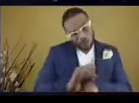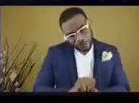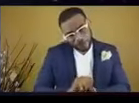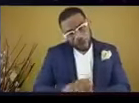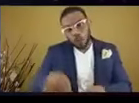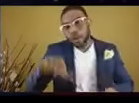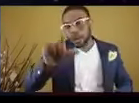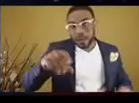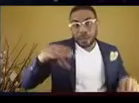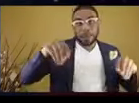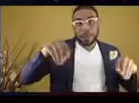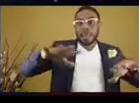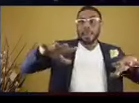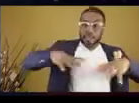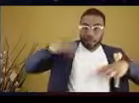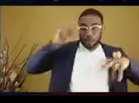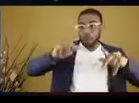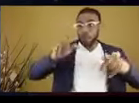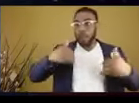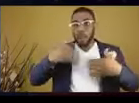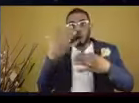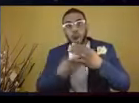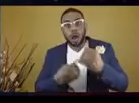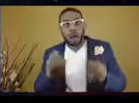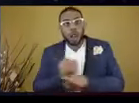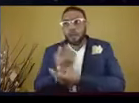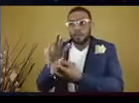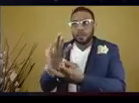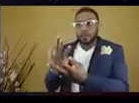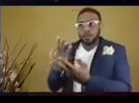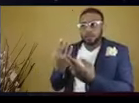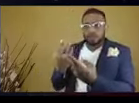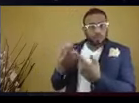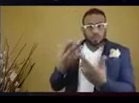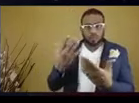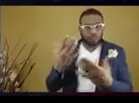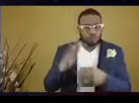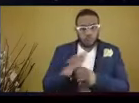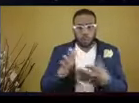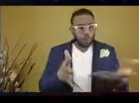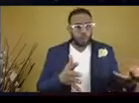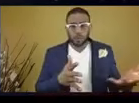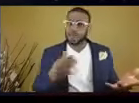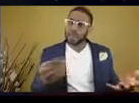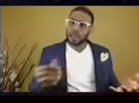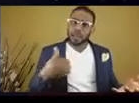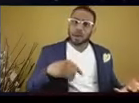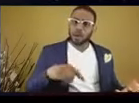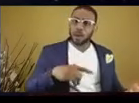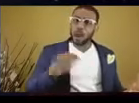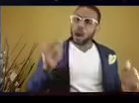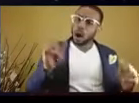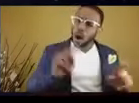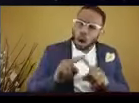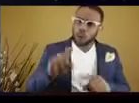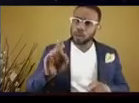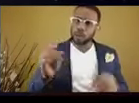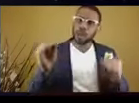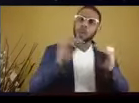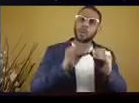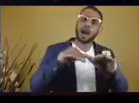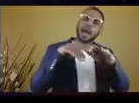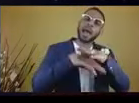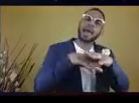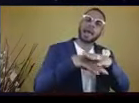paid leave for folks who have lost a loved one to COVID. And we also need more access